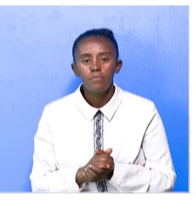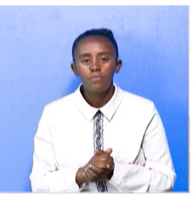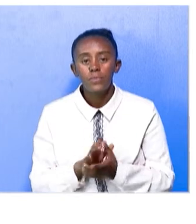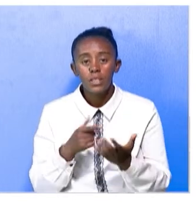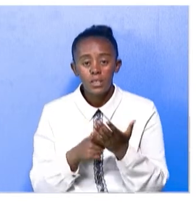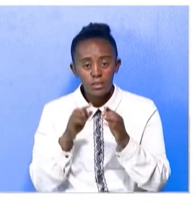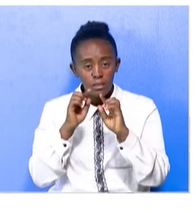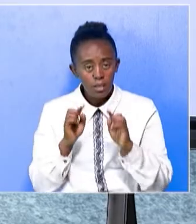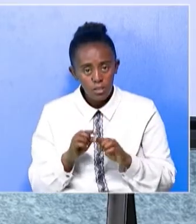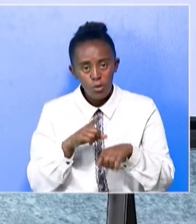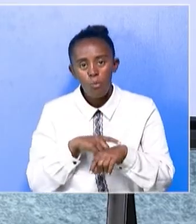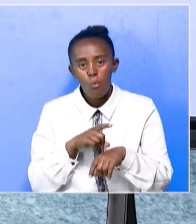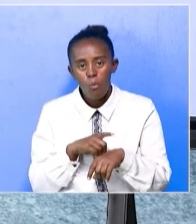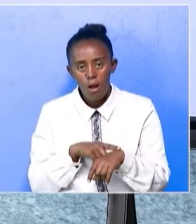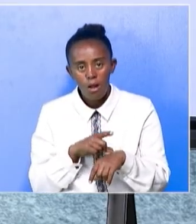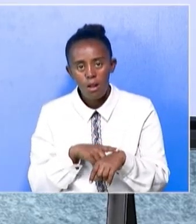This structure while